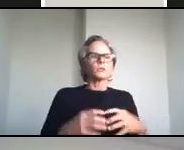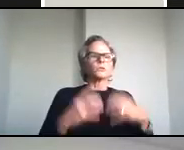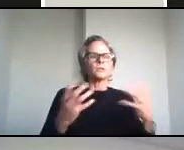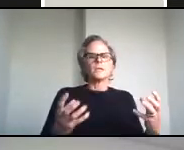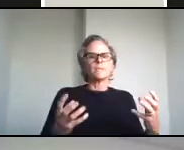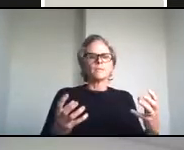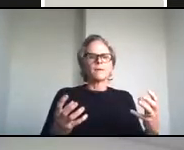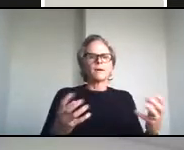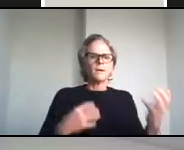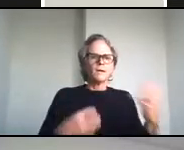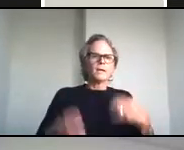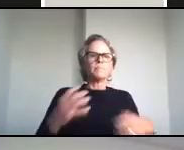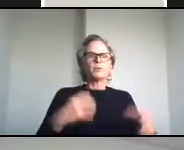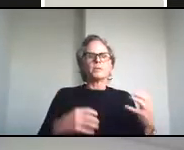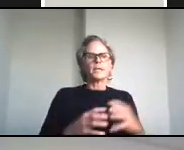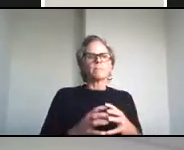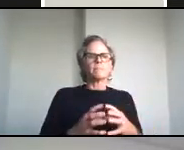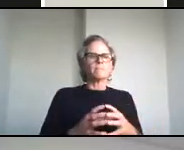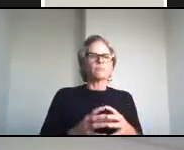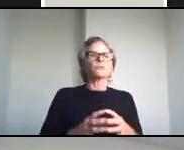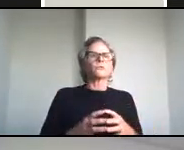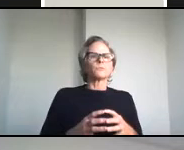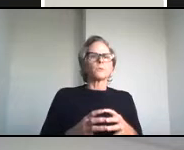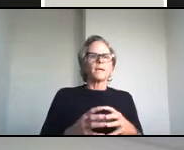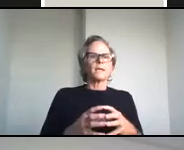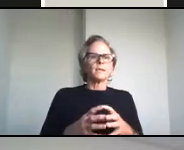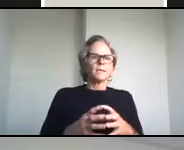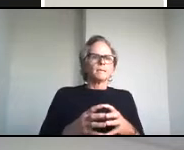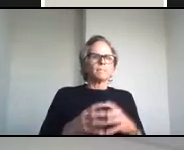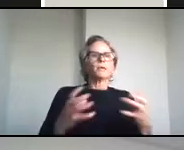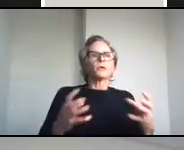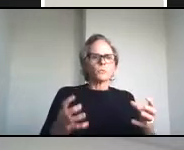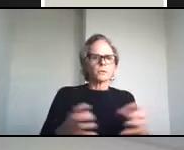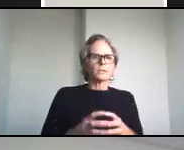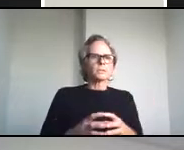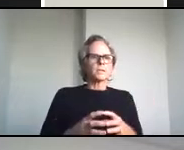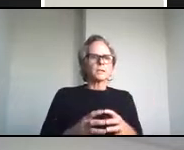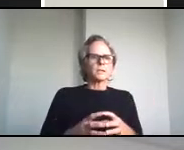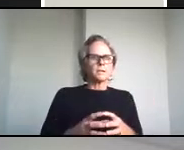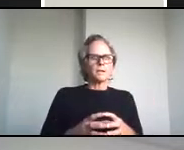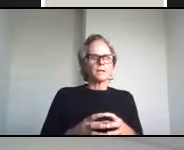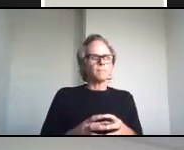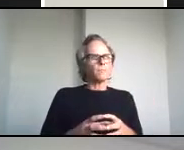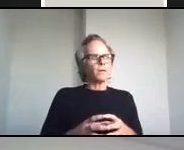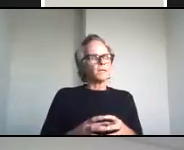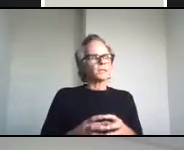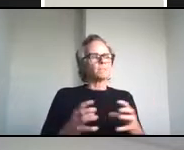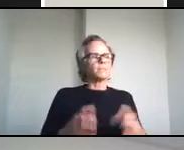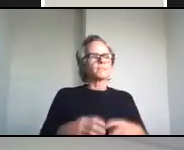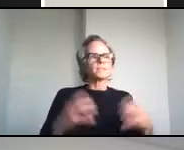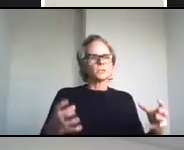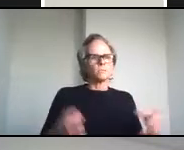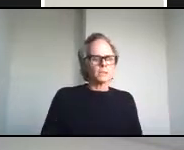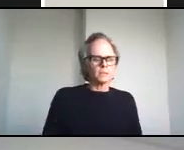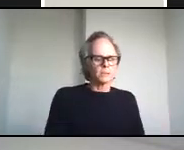And that's a good example of how a building can be improved or made better with its renovation,